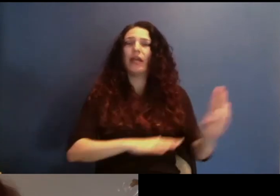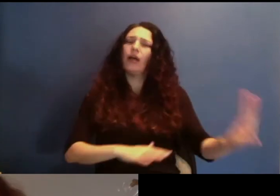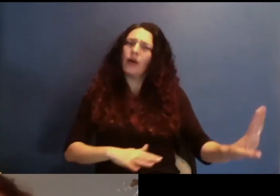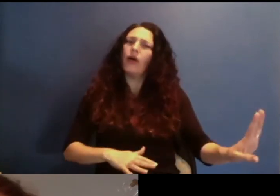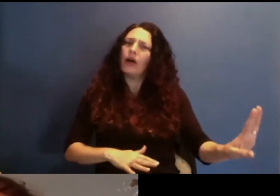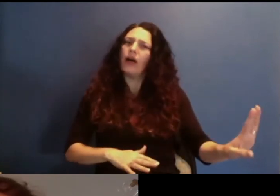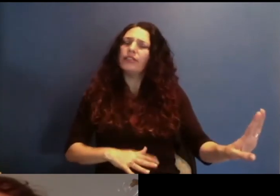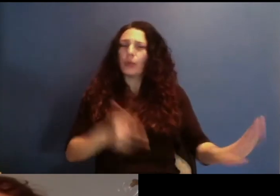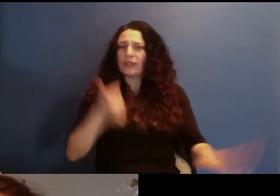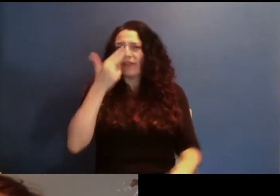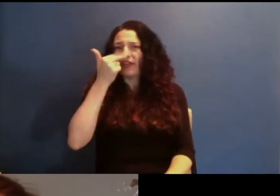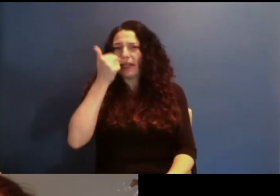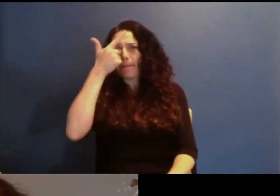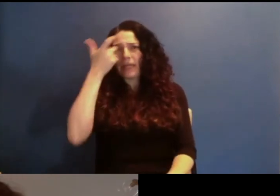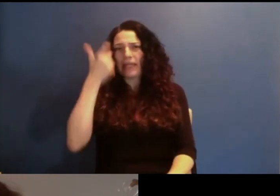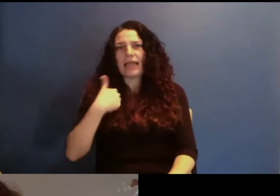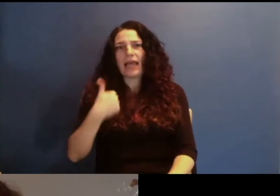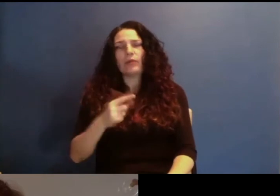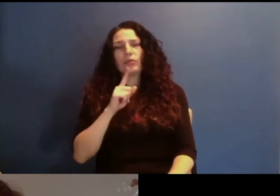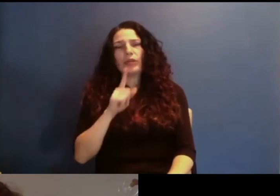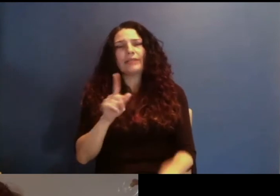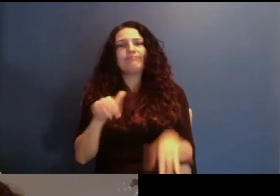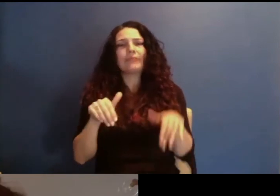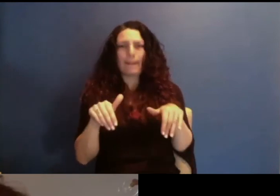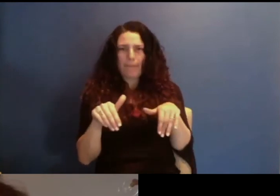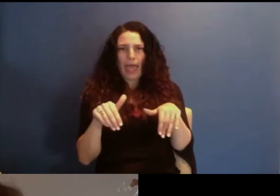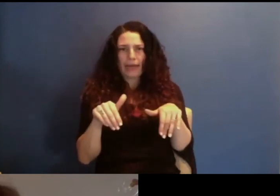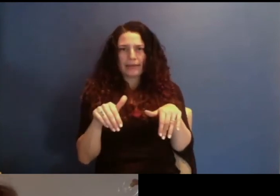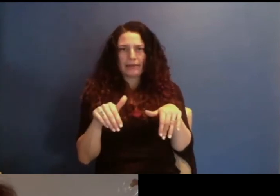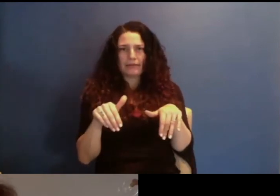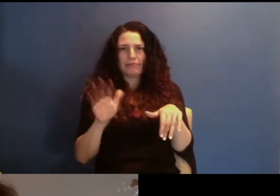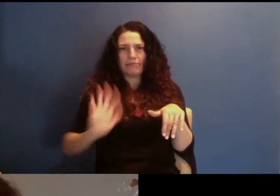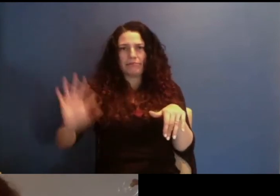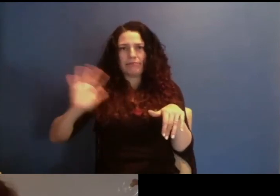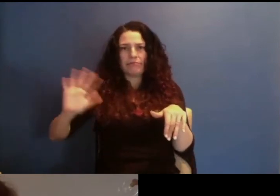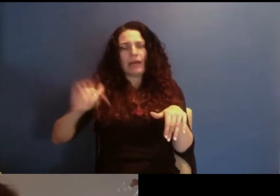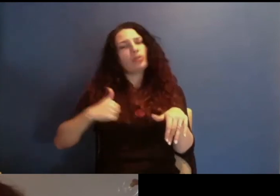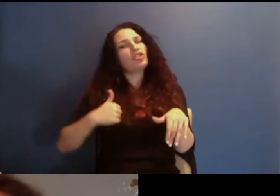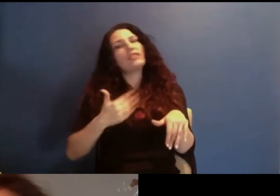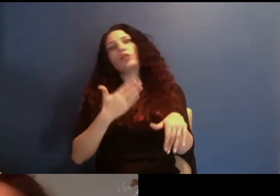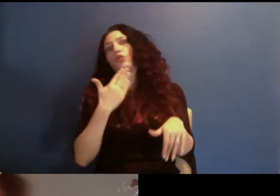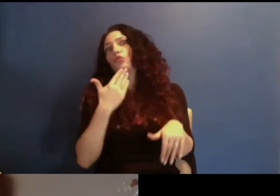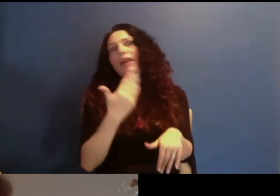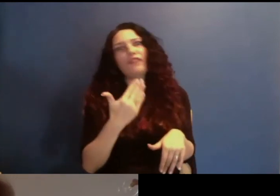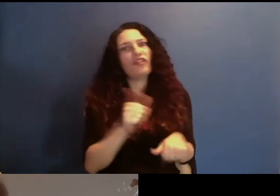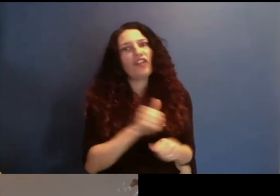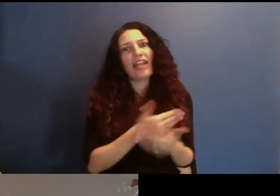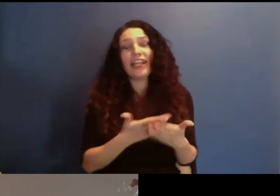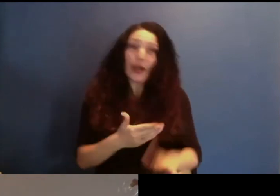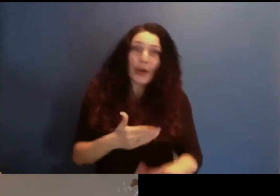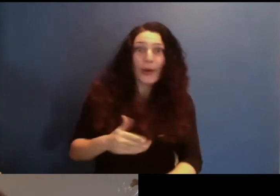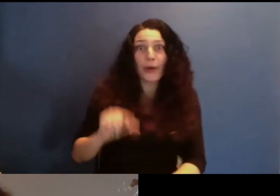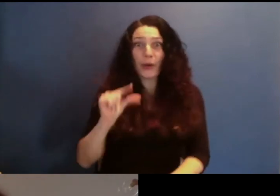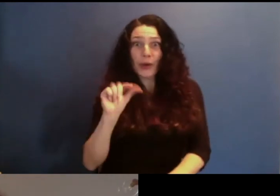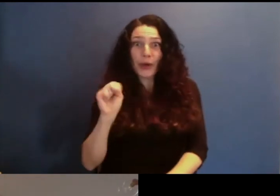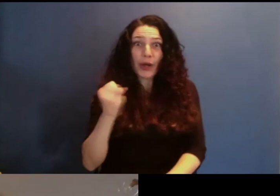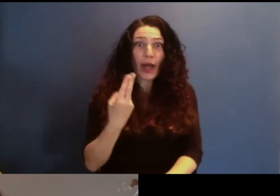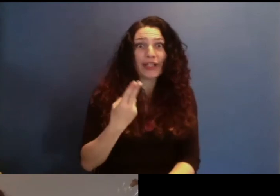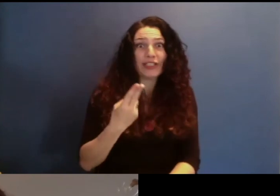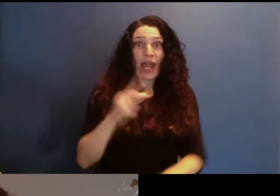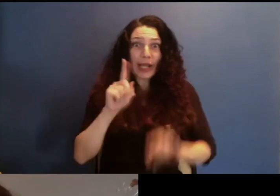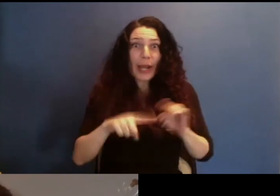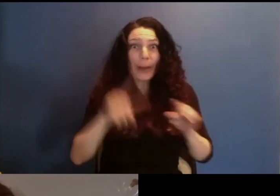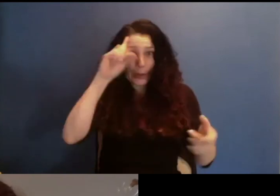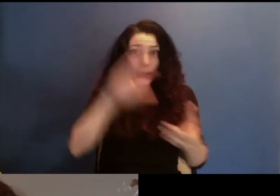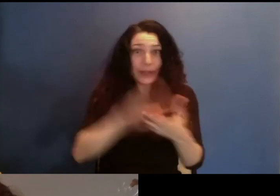was so funny because I was so passive back then because I was so grateful for anything, and just like, gee, well, gosh, I can't believe I'm here, mom and dad.